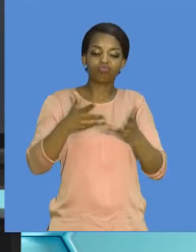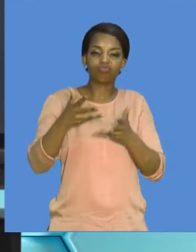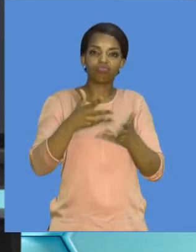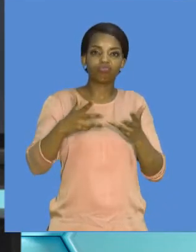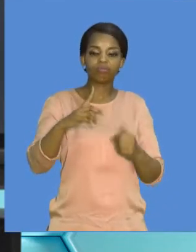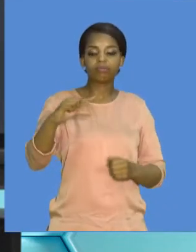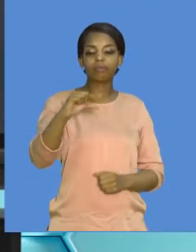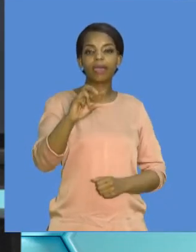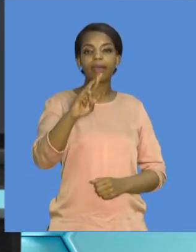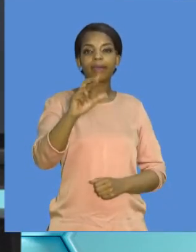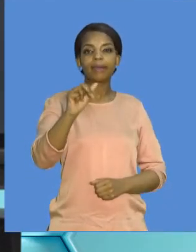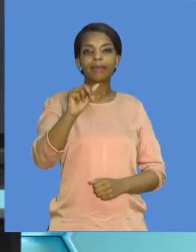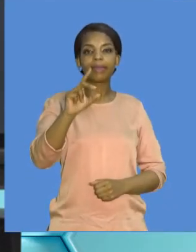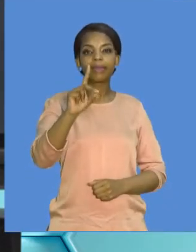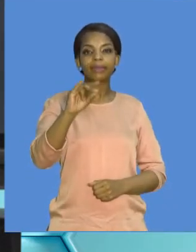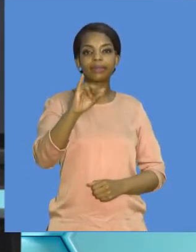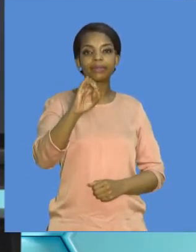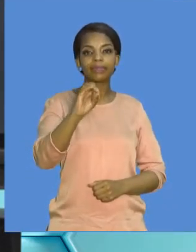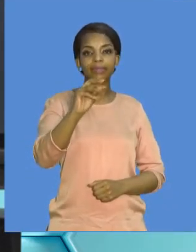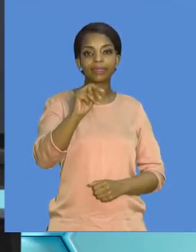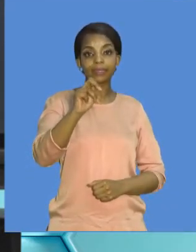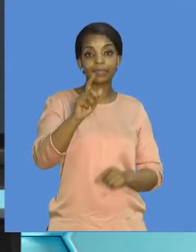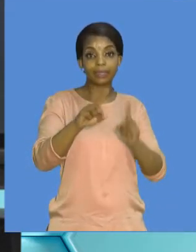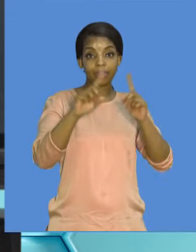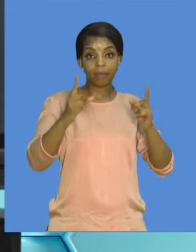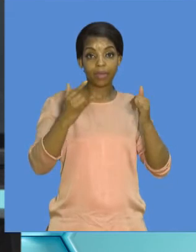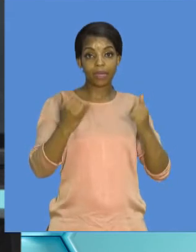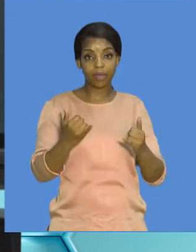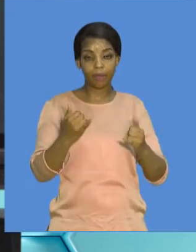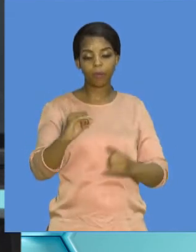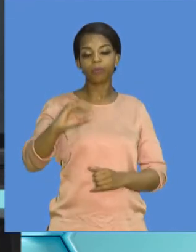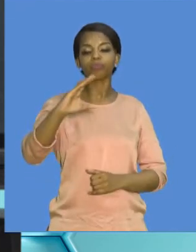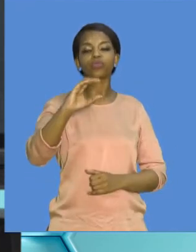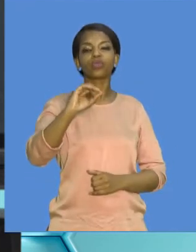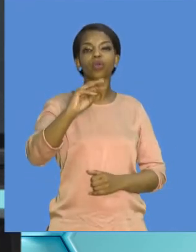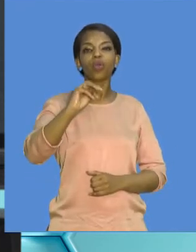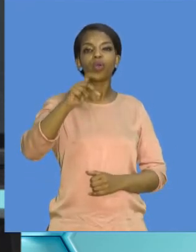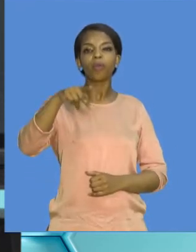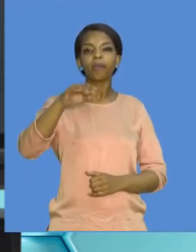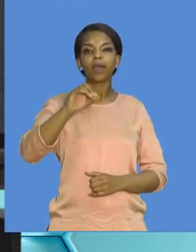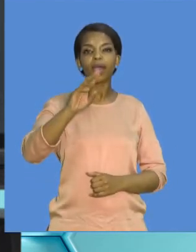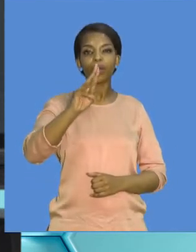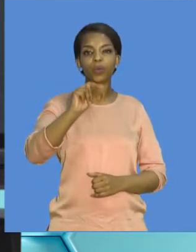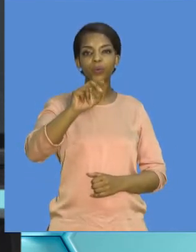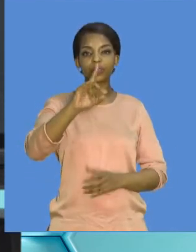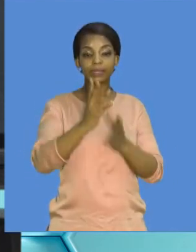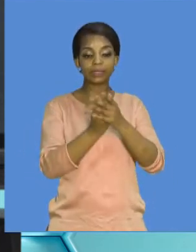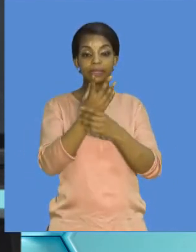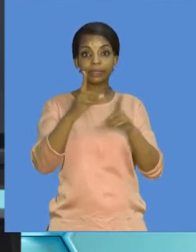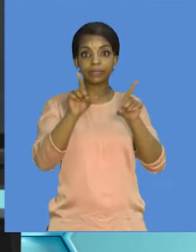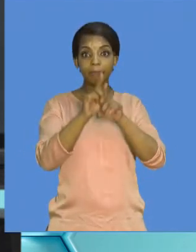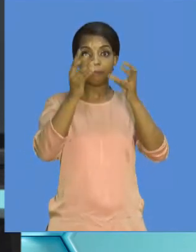growth. Compound growth, it's not the same throughout. As it is not the same throughout, that means I do not have